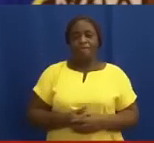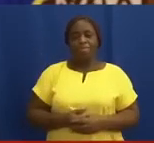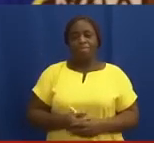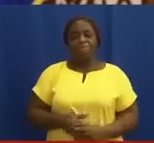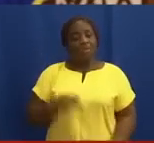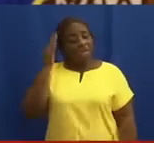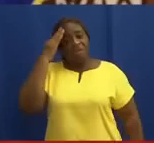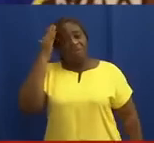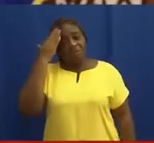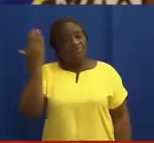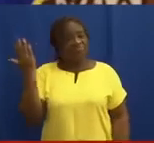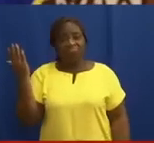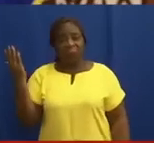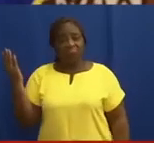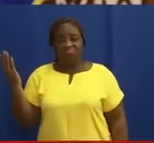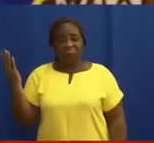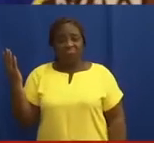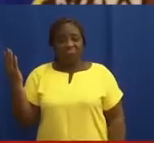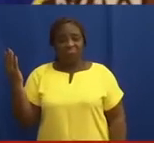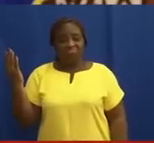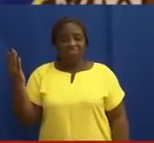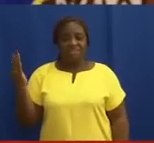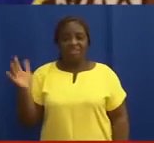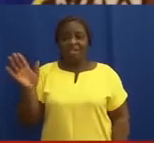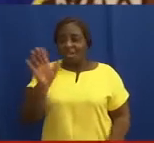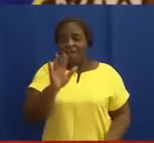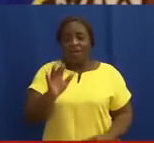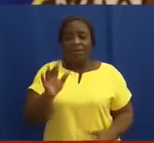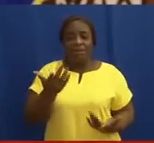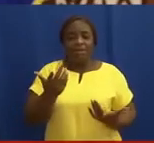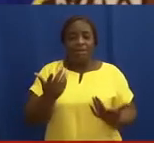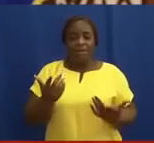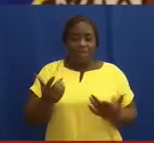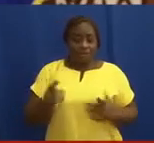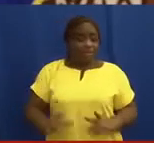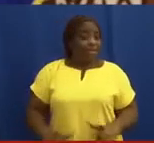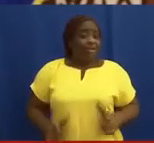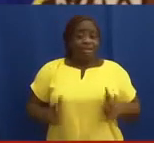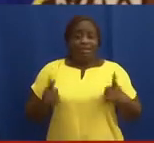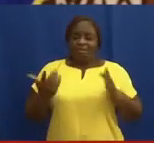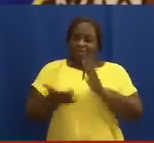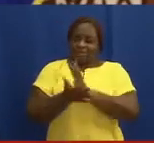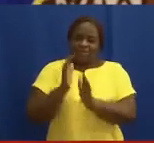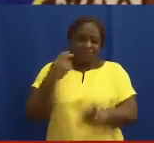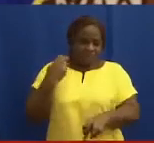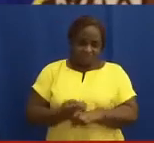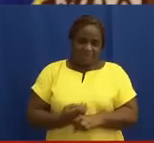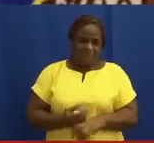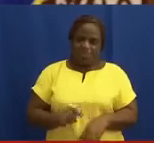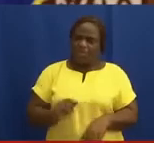minim sɛ asetena mu ayɛ den. Nanso mo bi ampa aba.